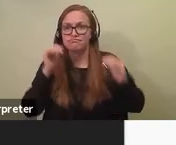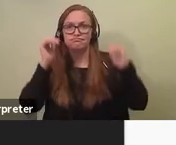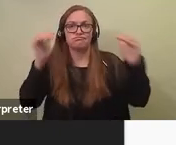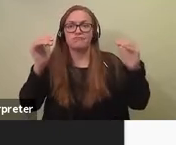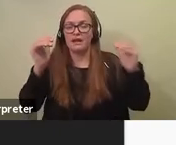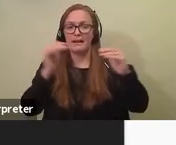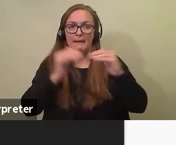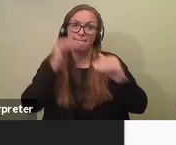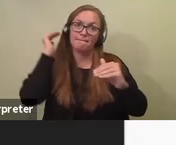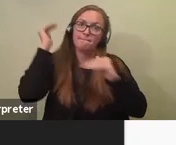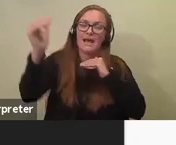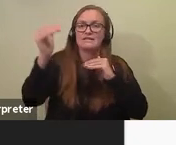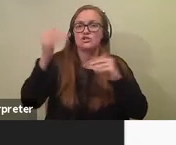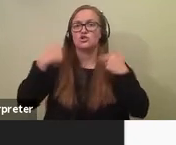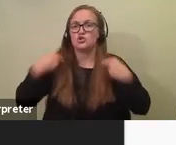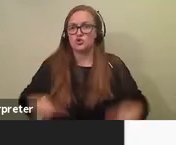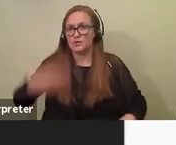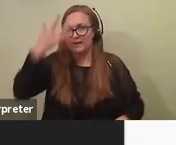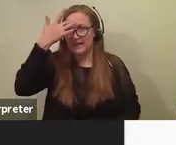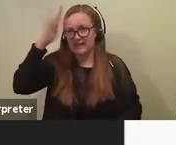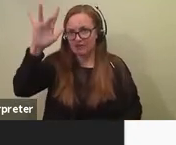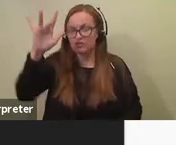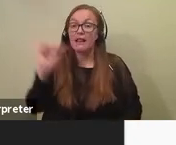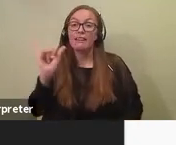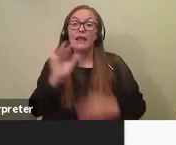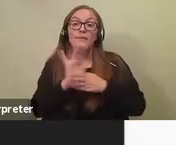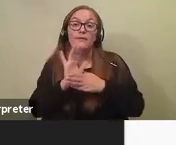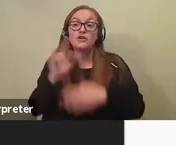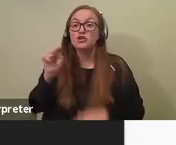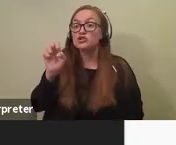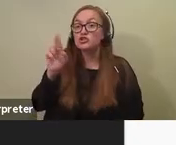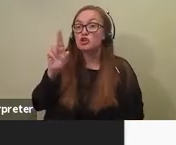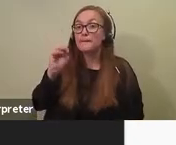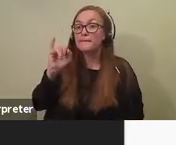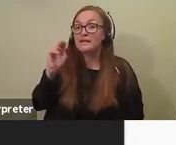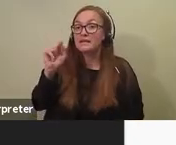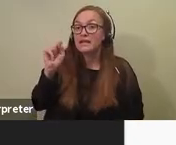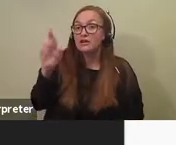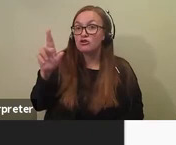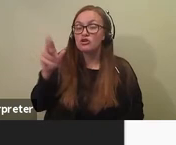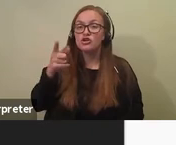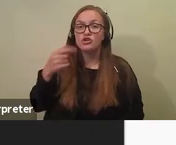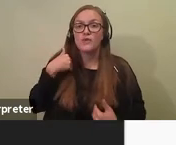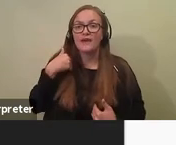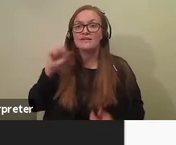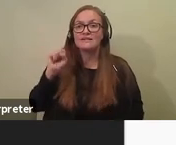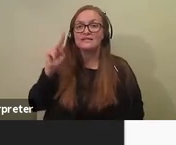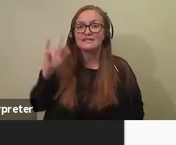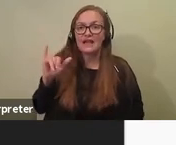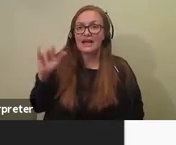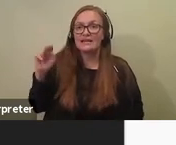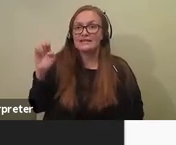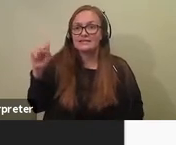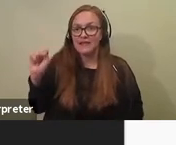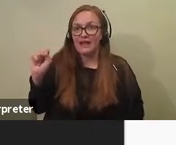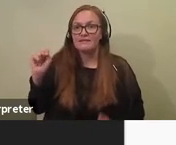intelligence. So this would be a scenario like in the Terminator series, you know, where you have Skynet that basically, you know, rises up against